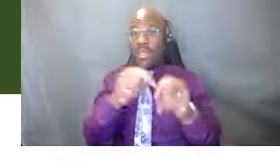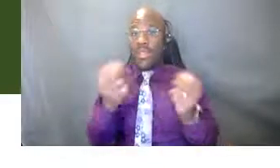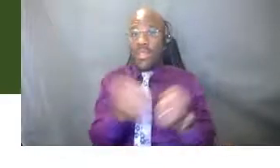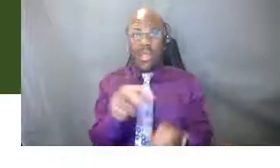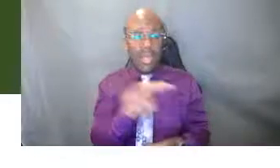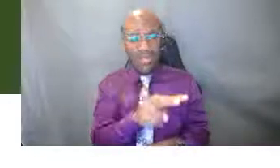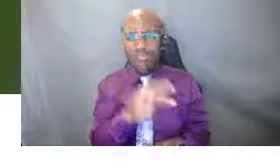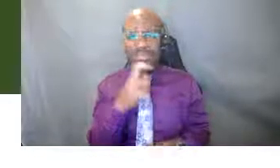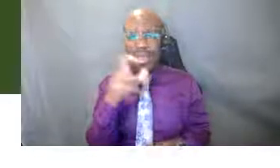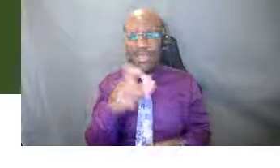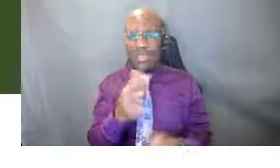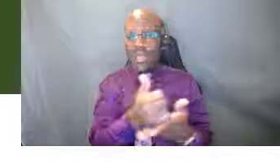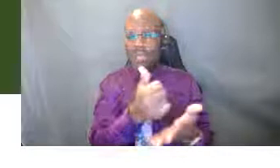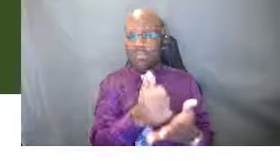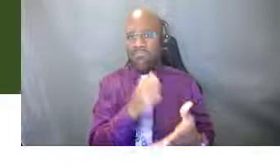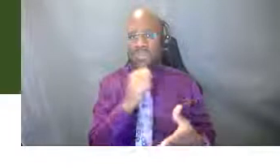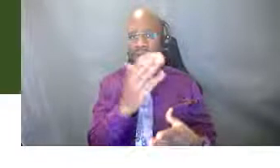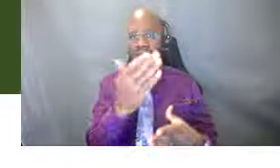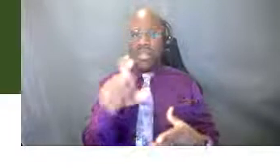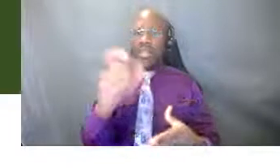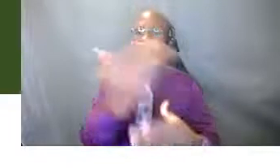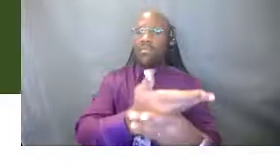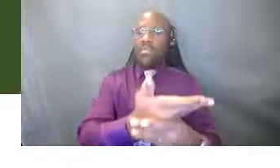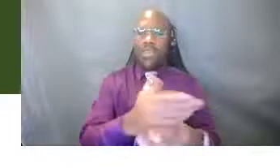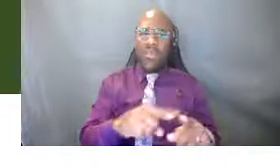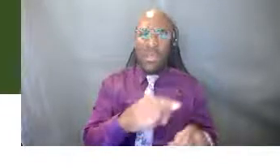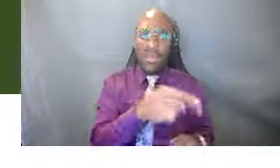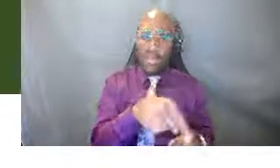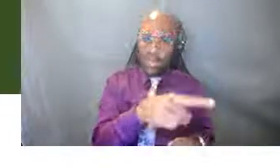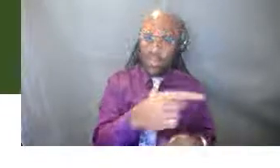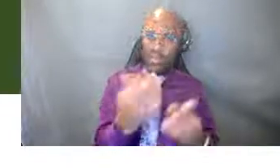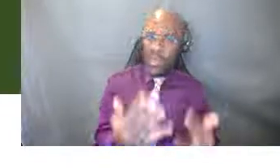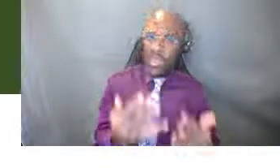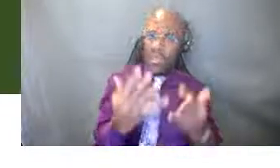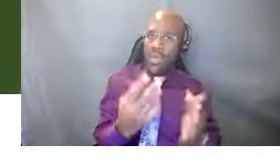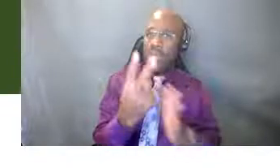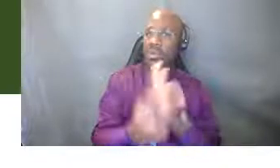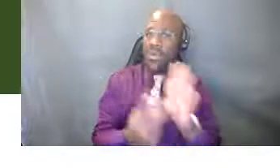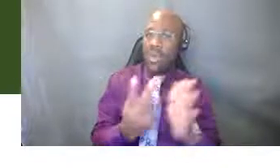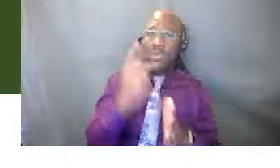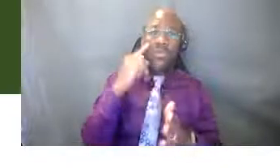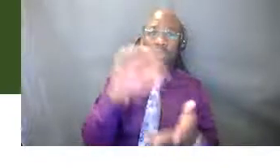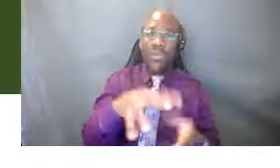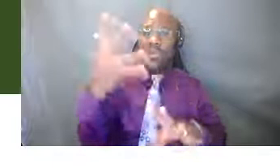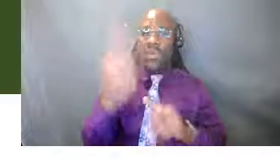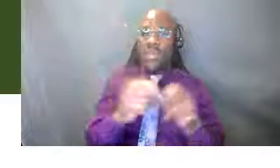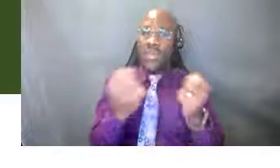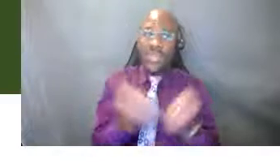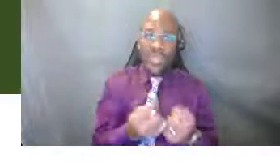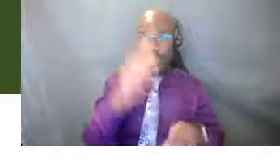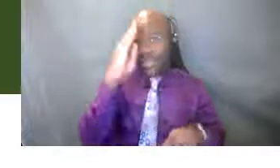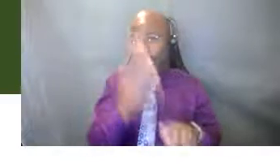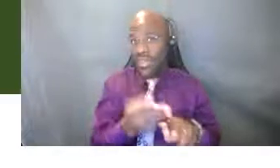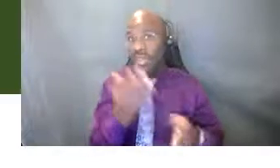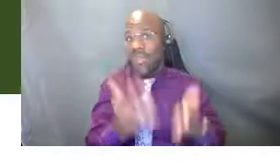But while they were waiting that 2 hours for the crisis team to arrive, the son may destroy property and